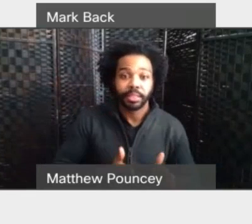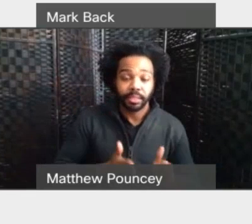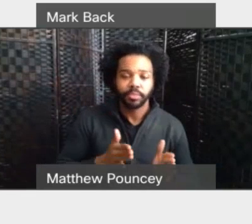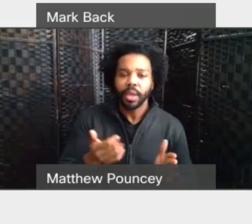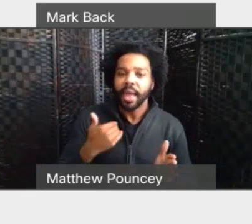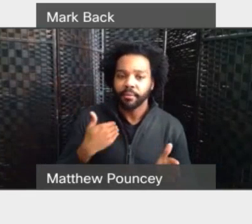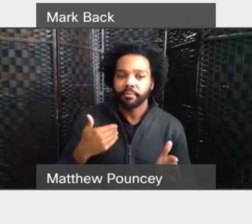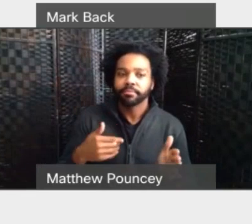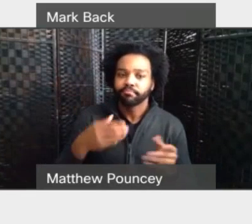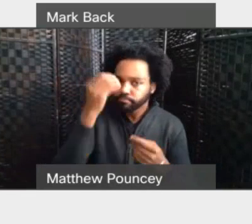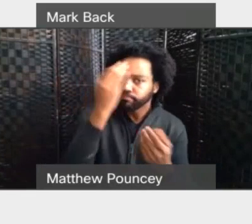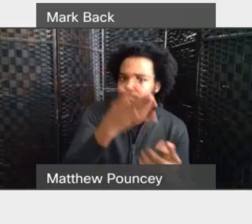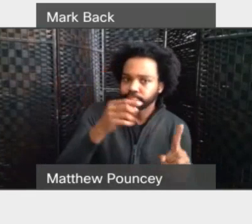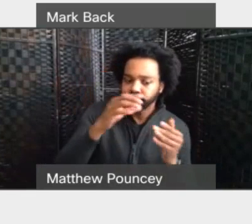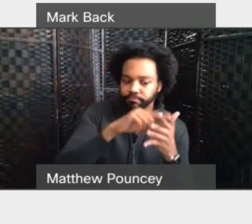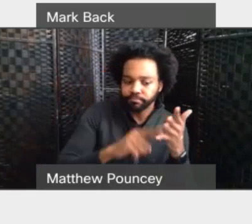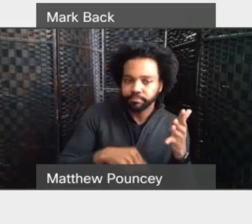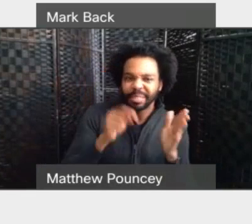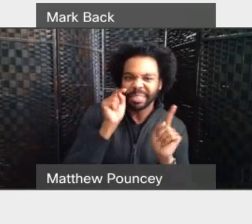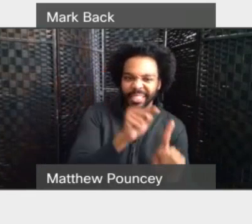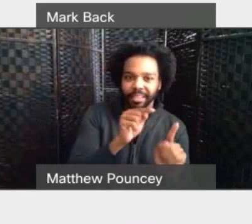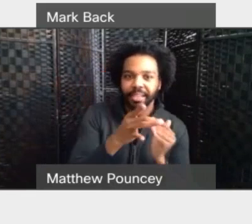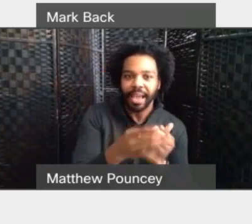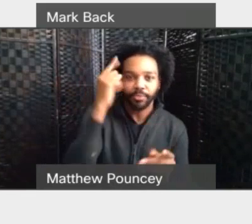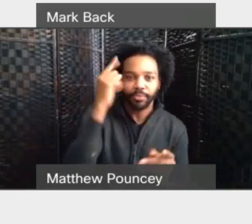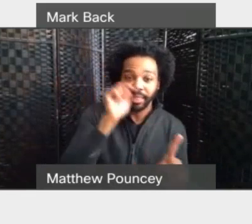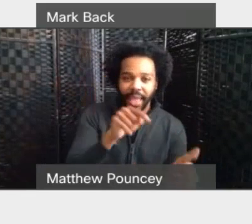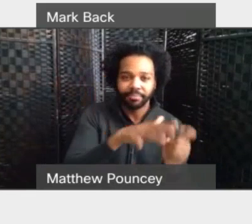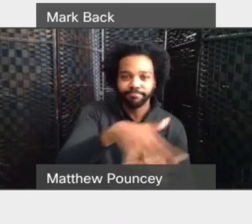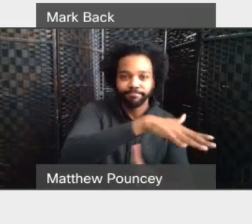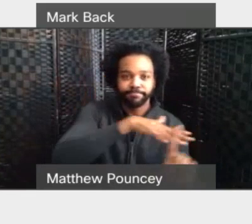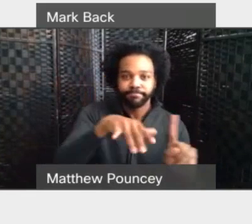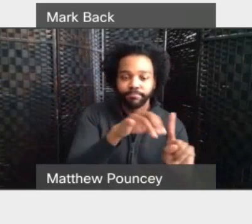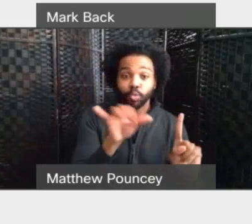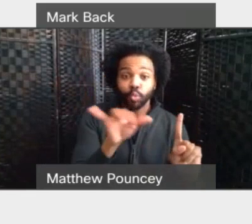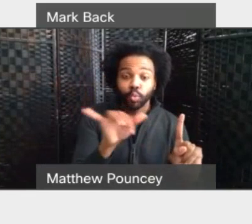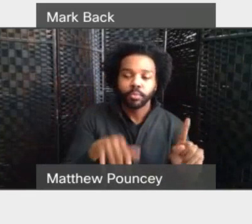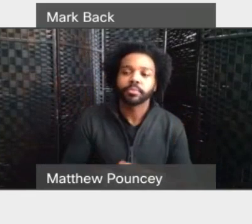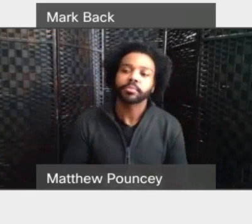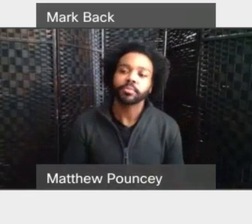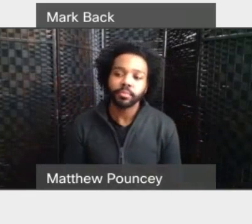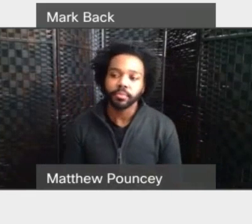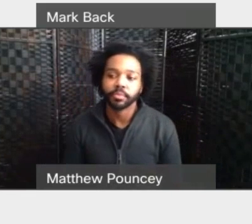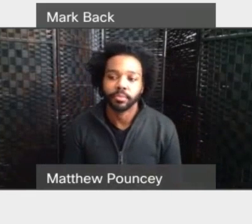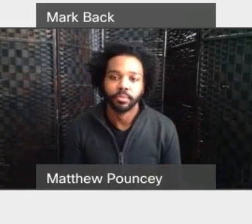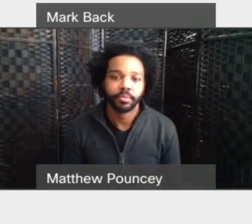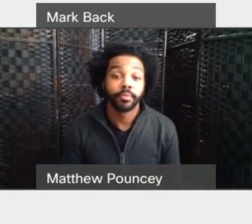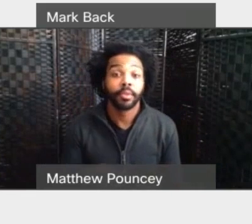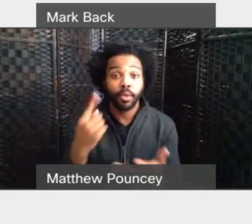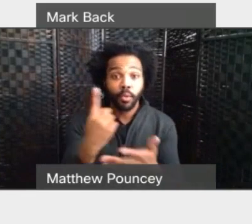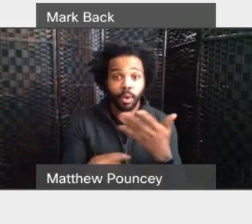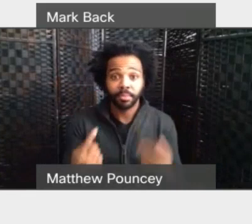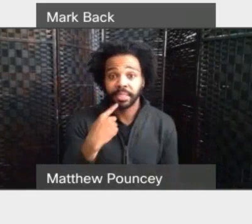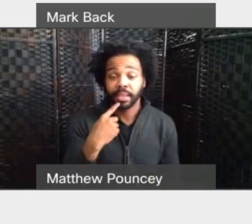a specific guidance for that setting. And what I will say is, in the